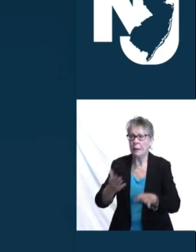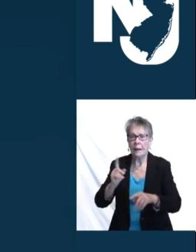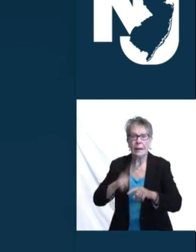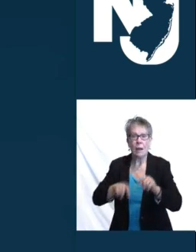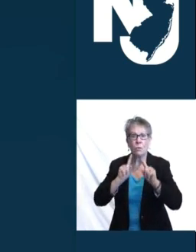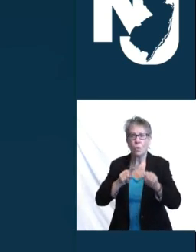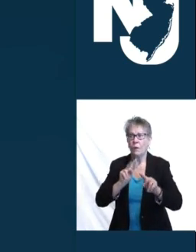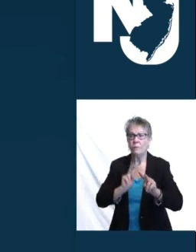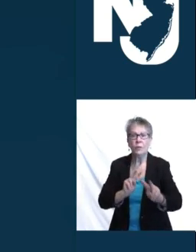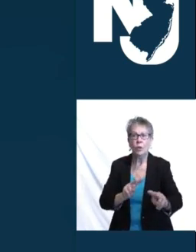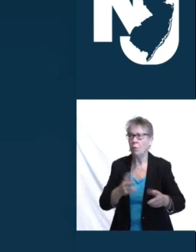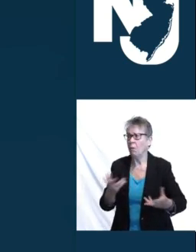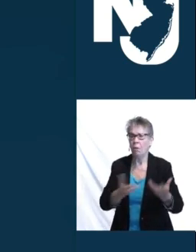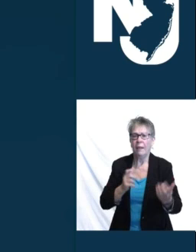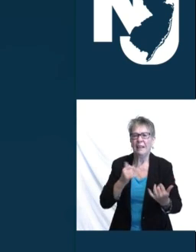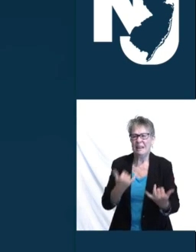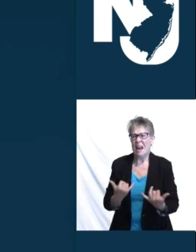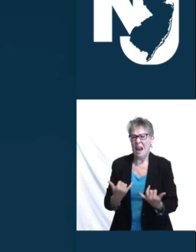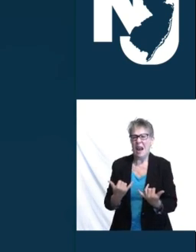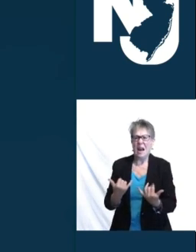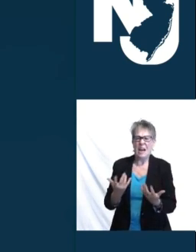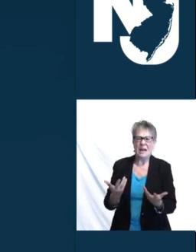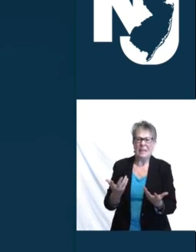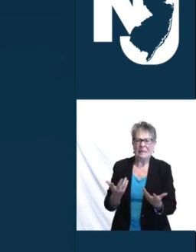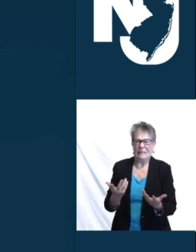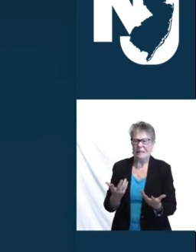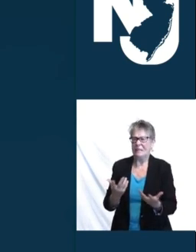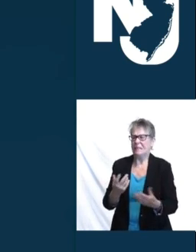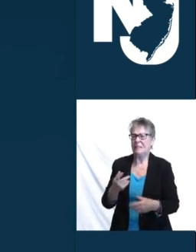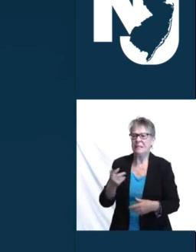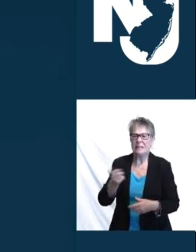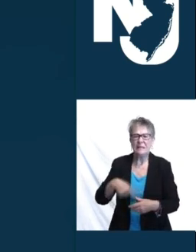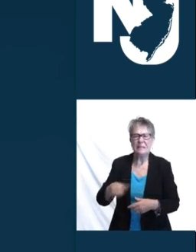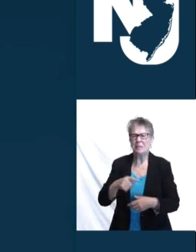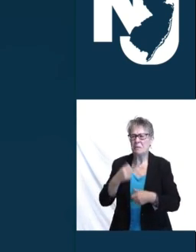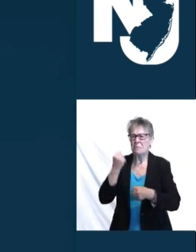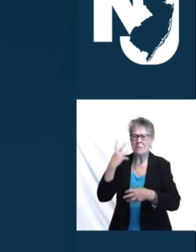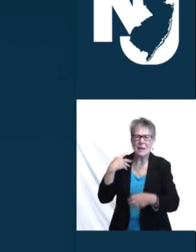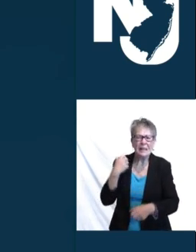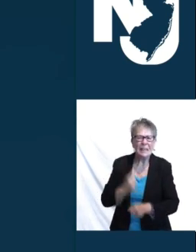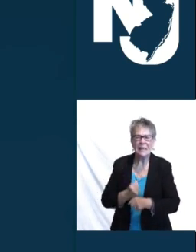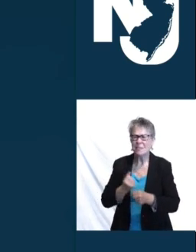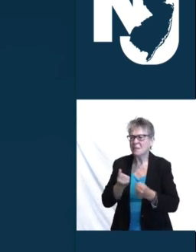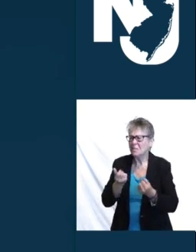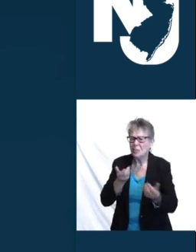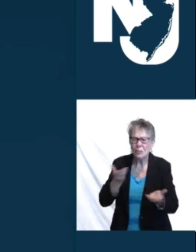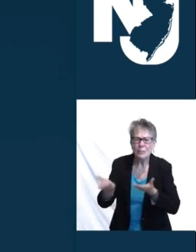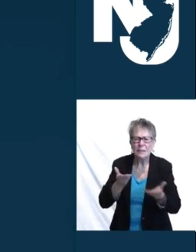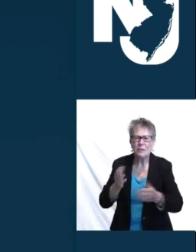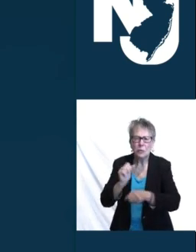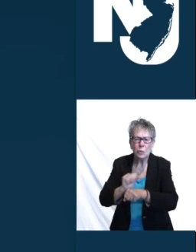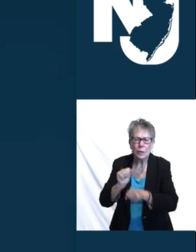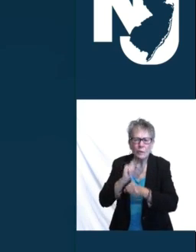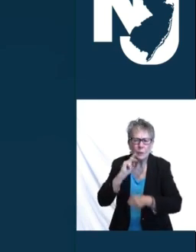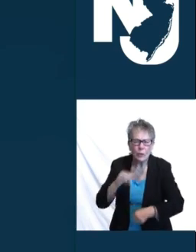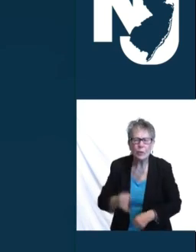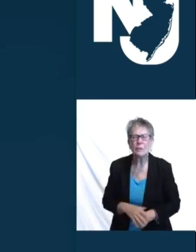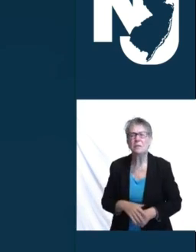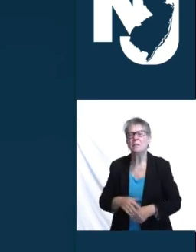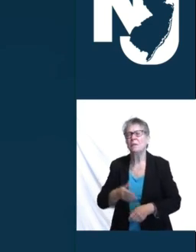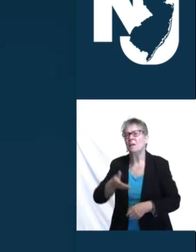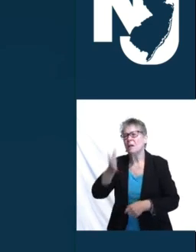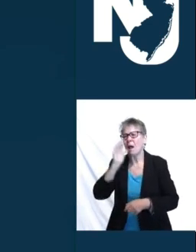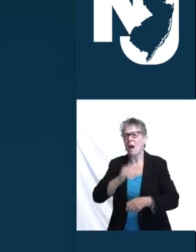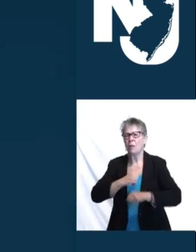service he provided to all who came to him for help, and may God bless and watch over him and his family. Next up, we're going to travel